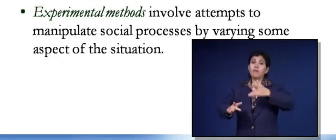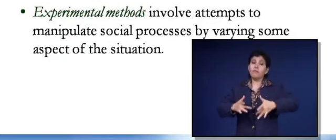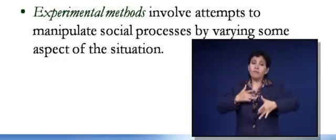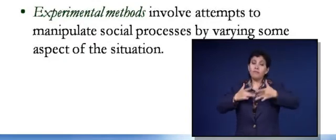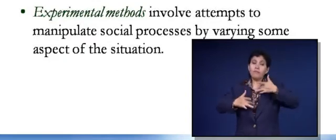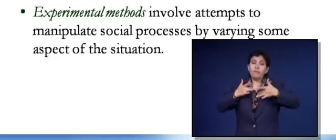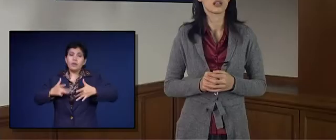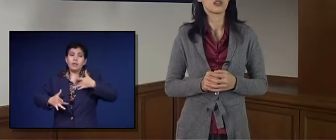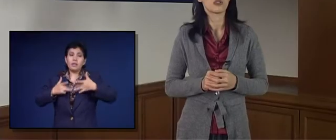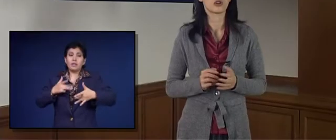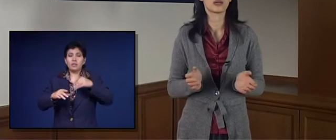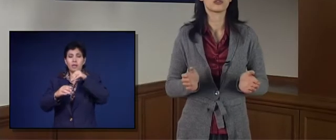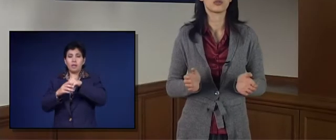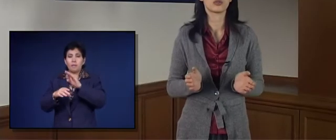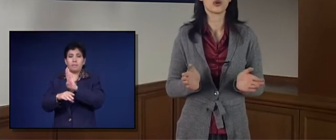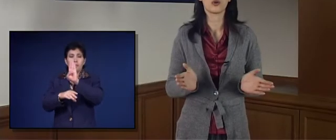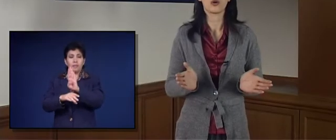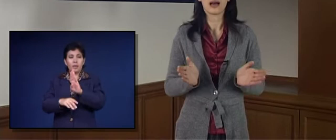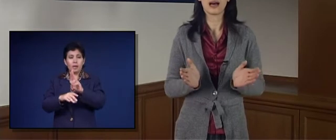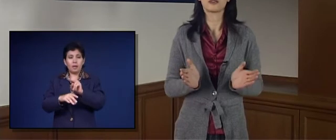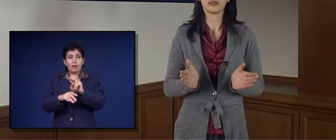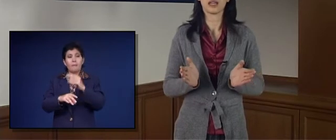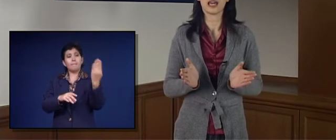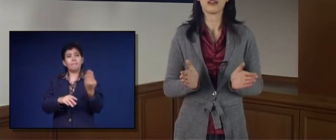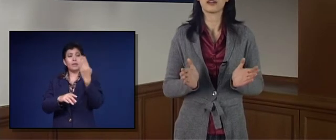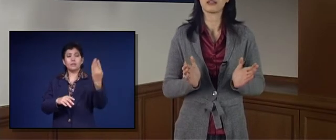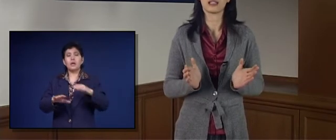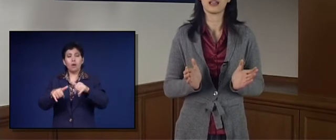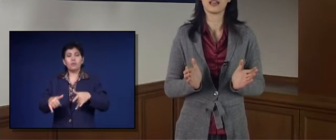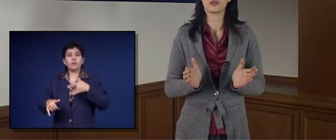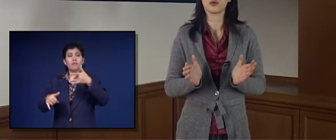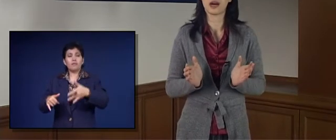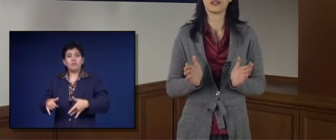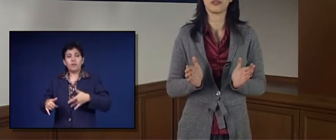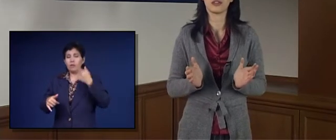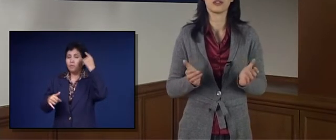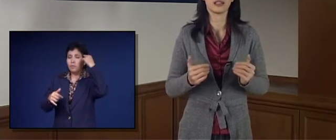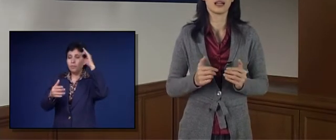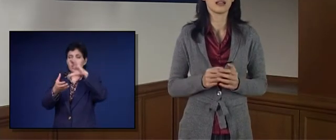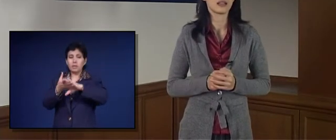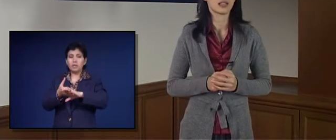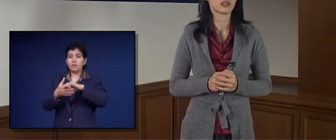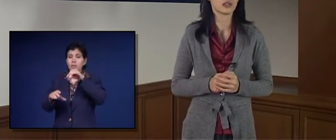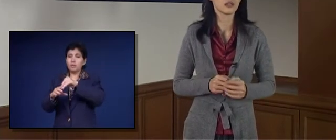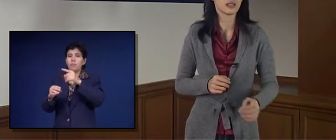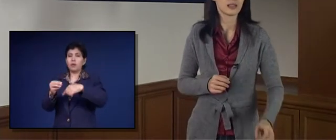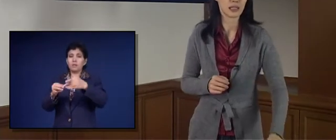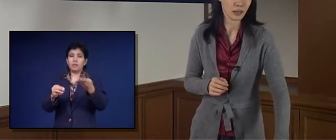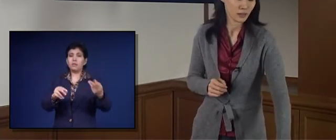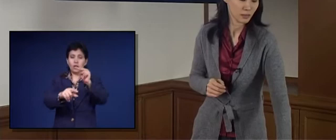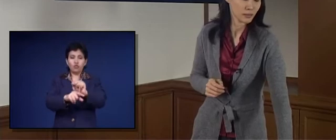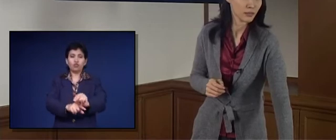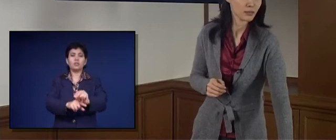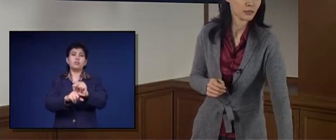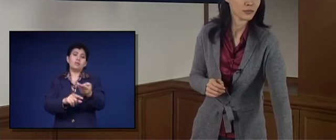in their natural state. So you want to know how they behave, how they think, or how they feel in their natural